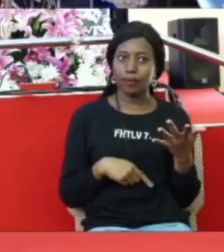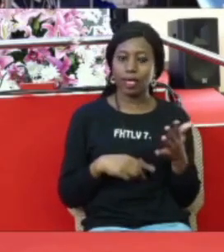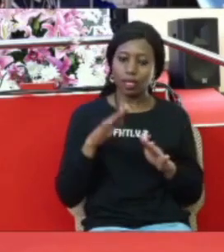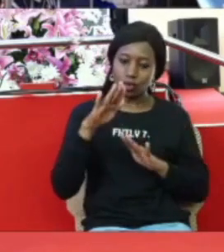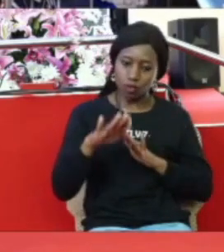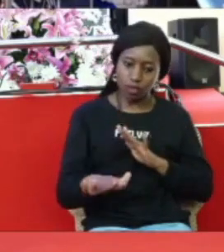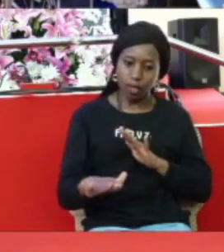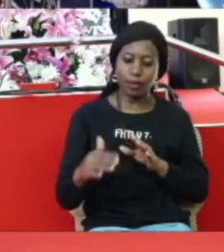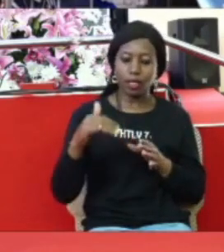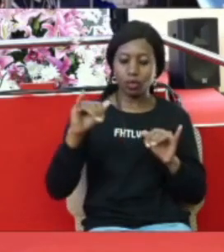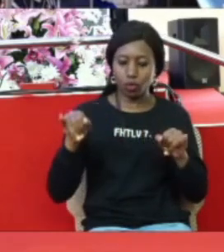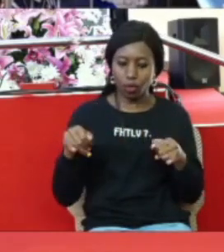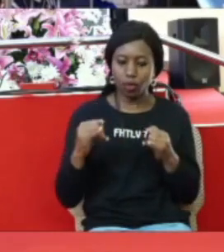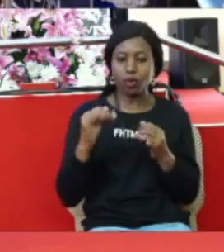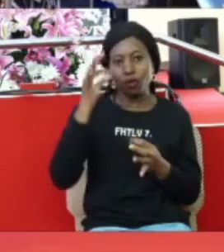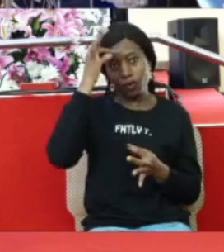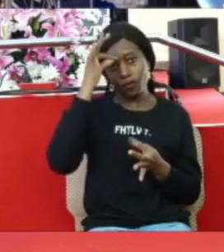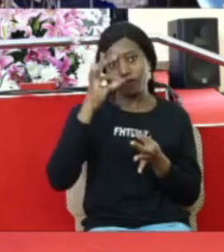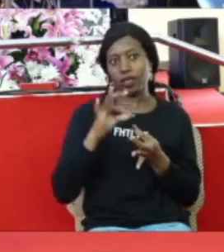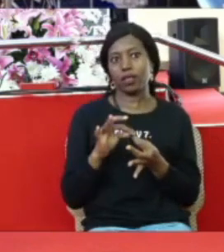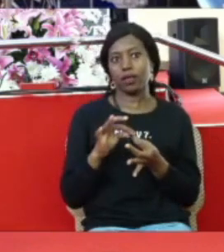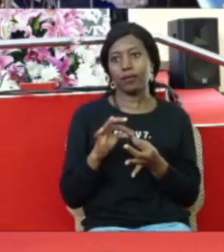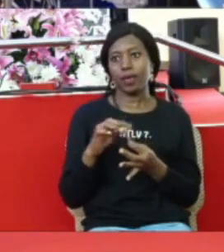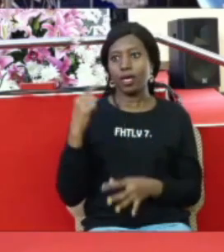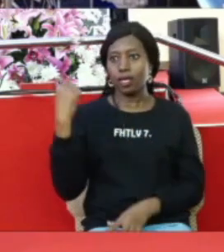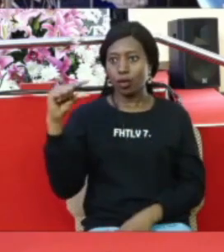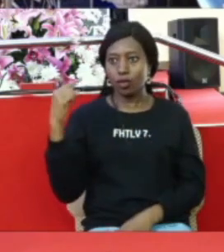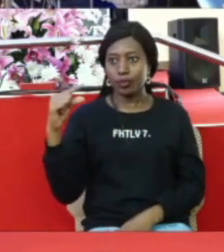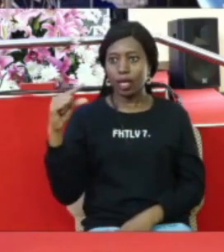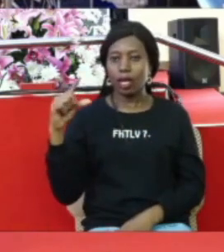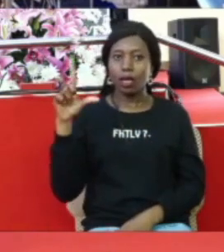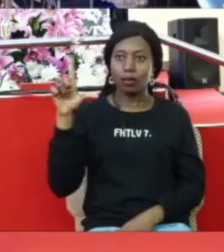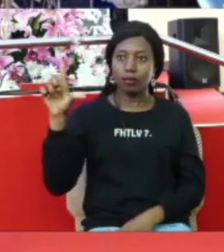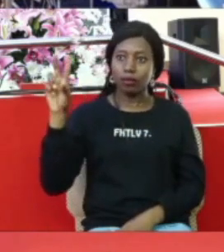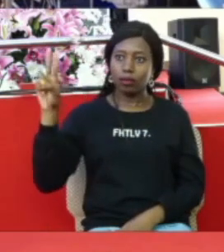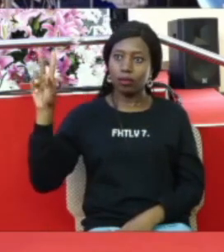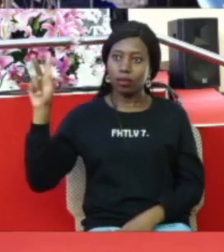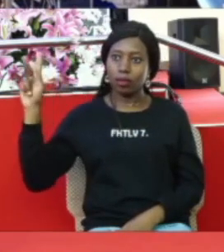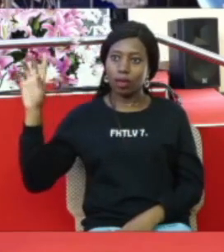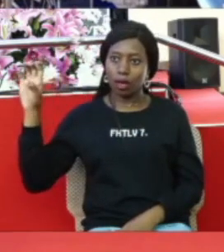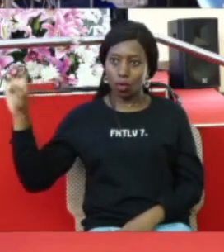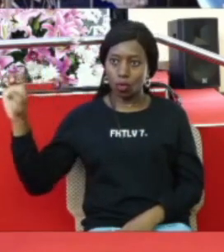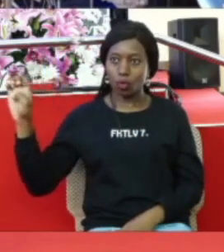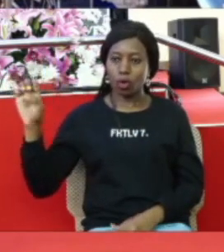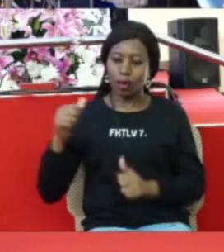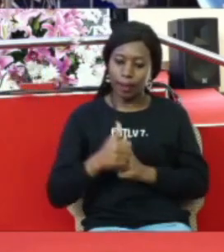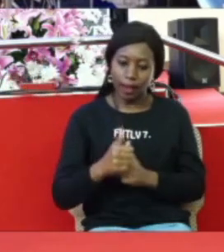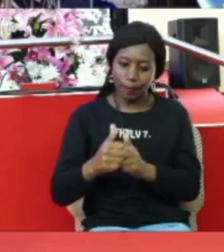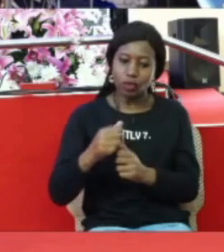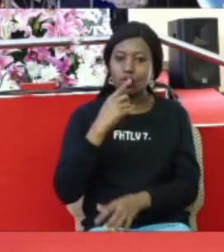of faith. In the gospel, Luke chapter 17, verse 5, the apostle said to the Lord, increase our